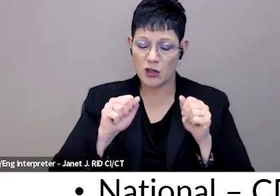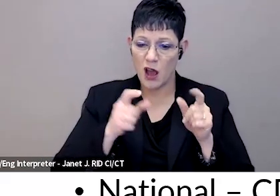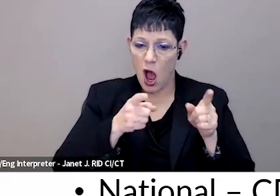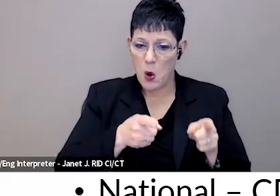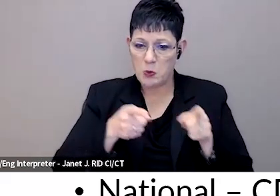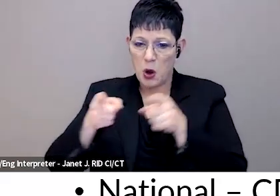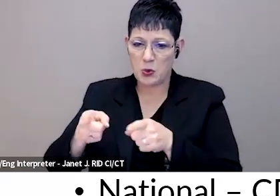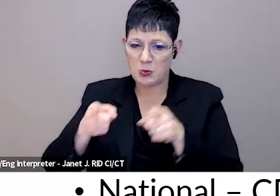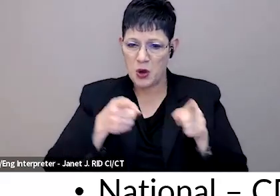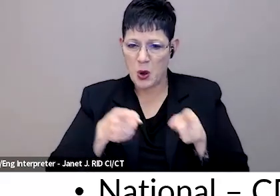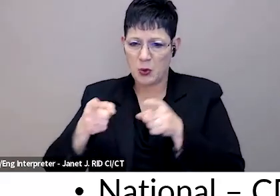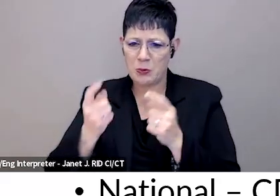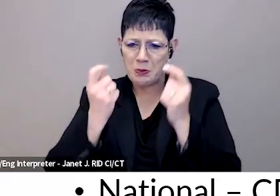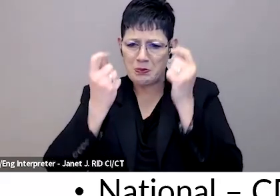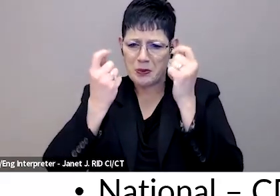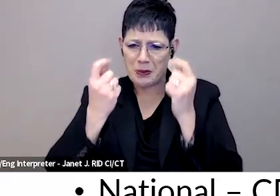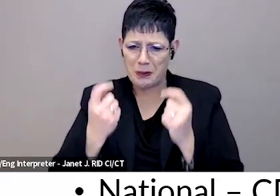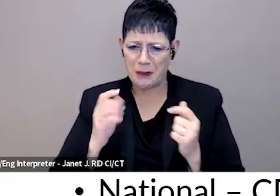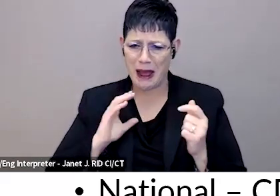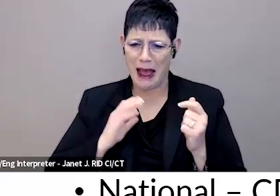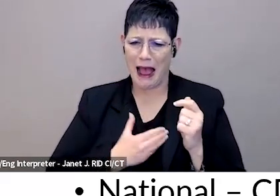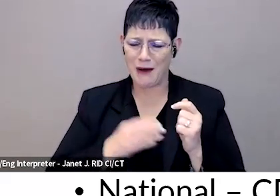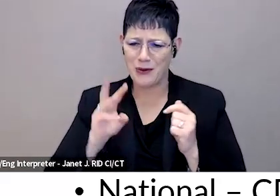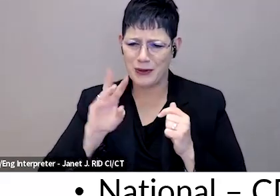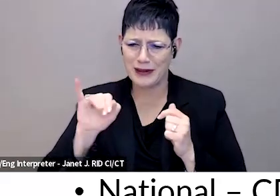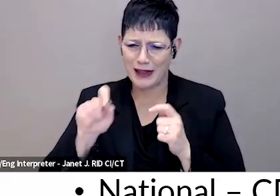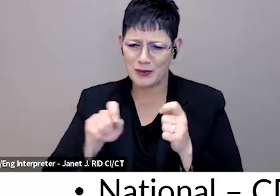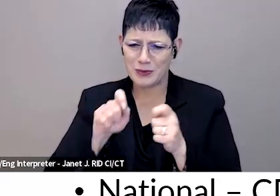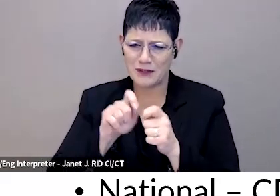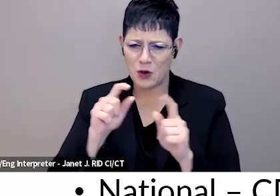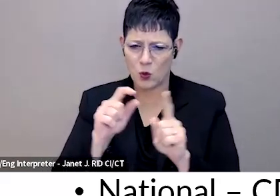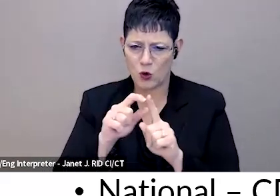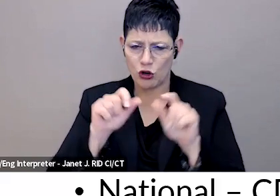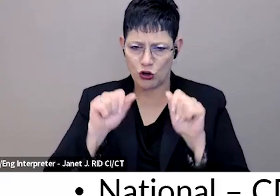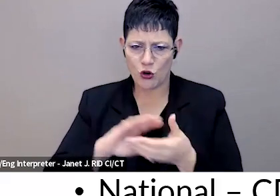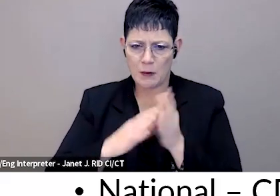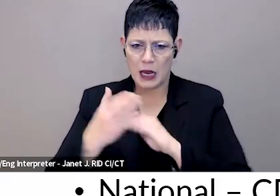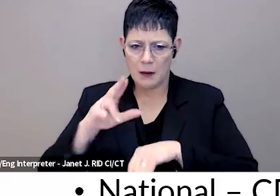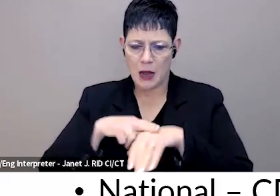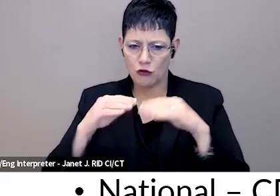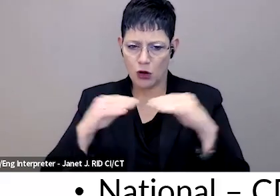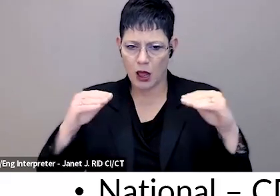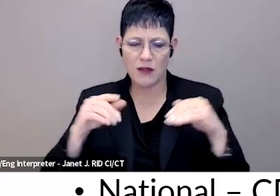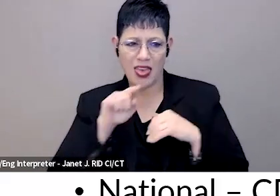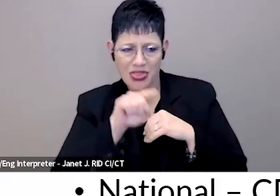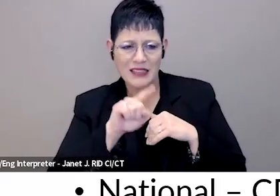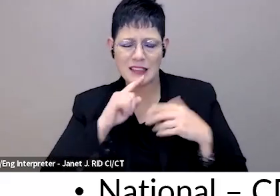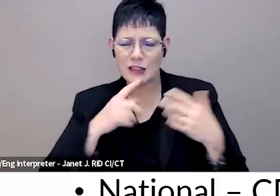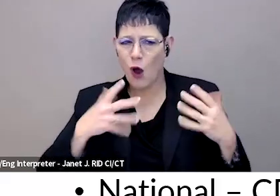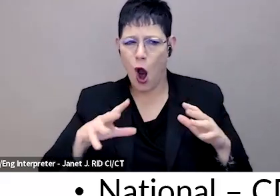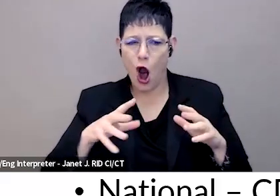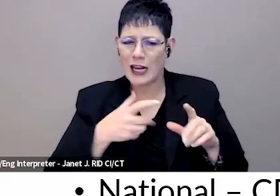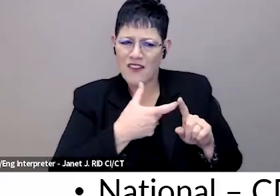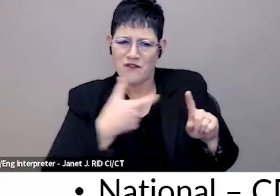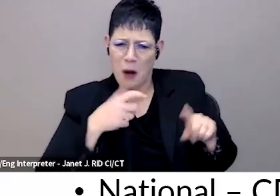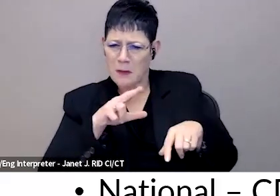Wisconsinisms out of our curriculum and have it a national program. And again, it's based on national standards anyways.